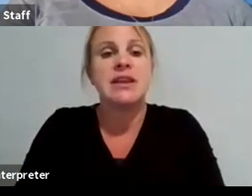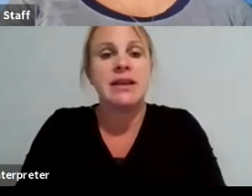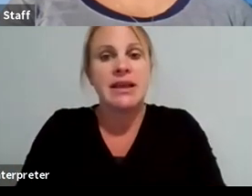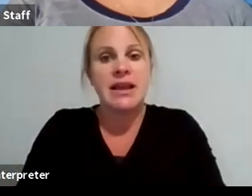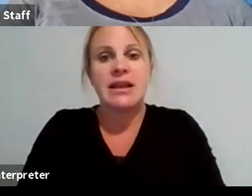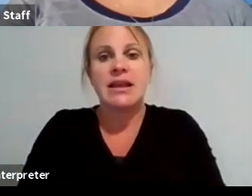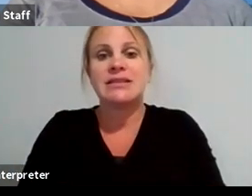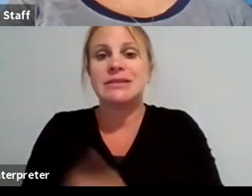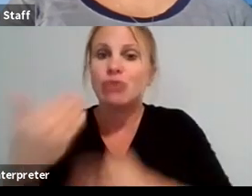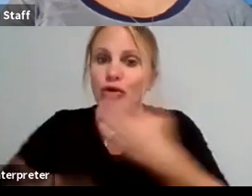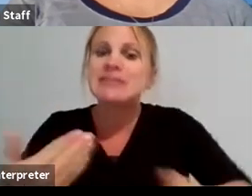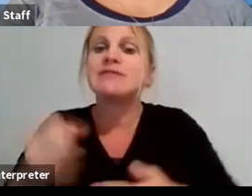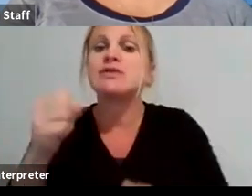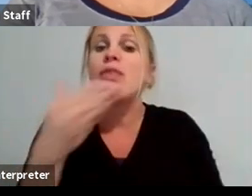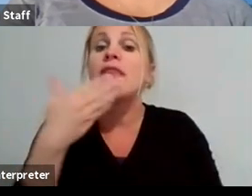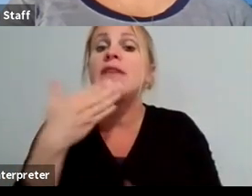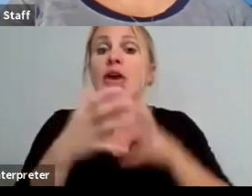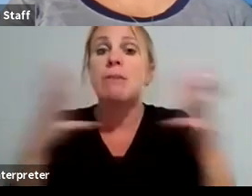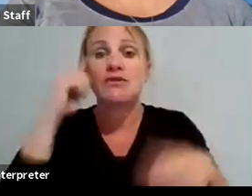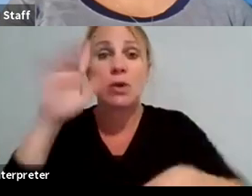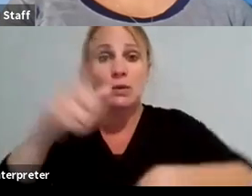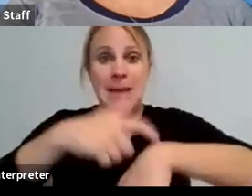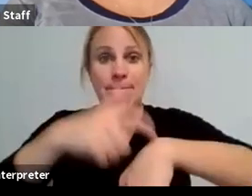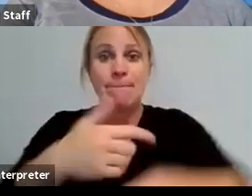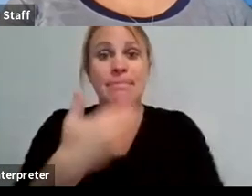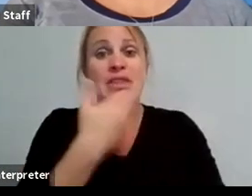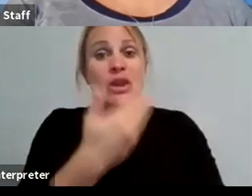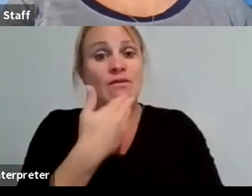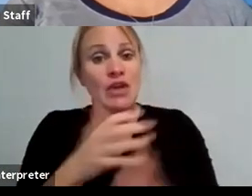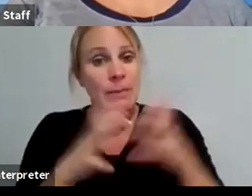progressive. So thank you very much for your time. Thank you very much.